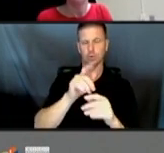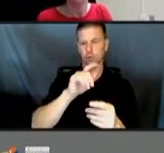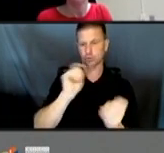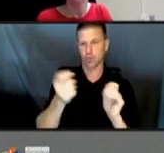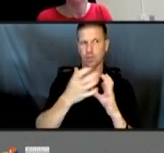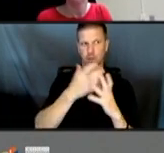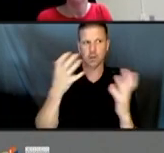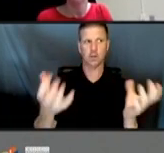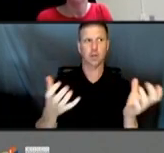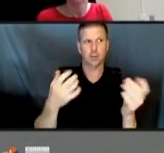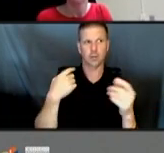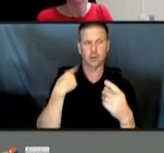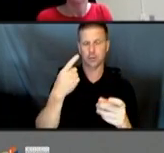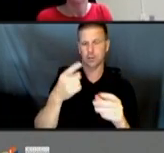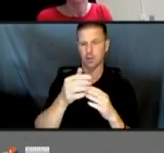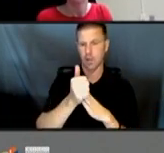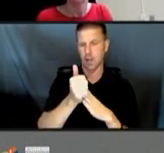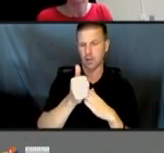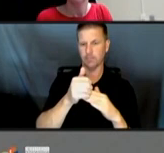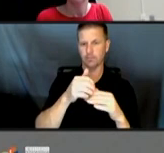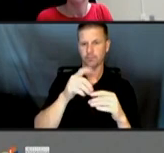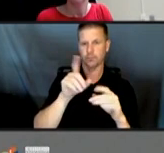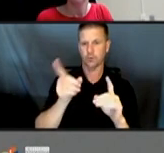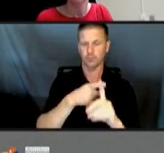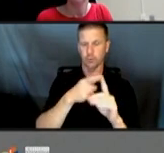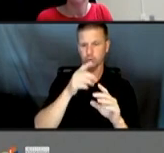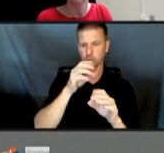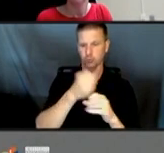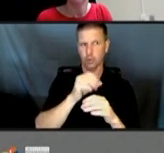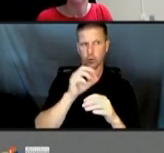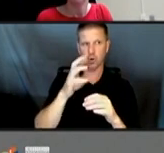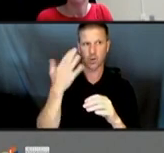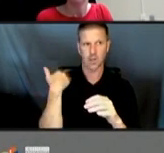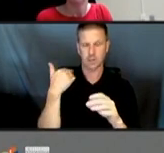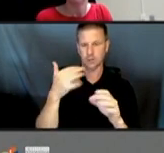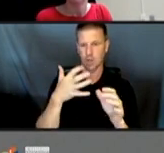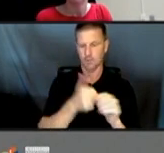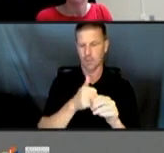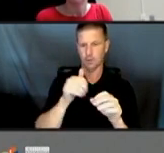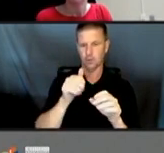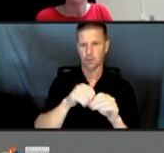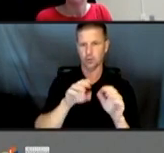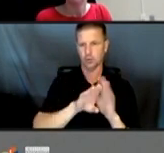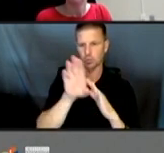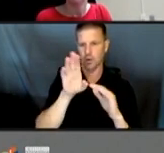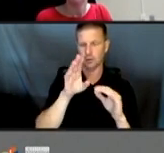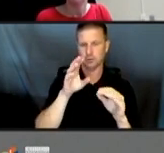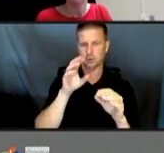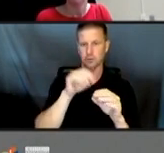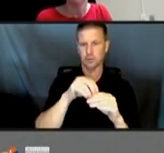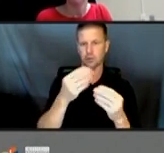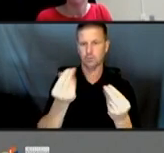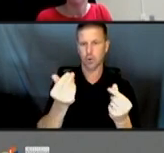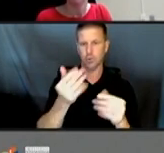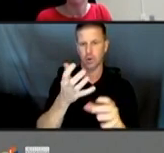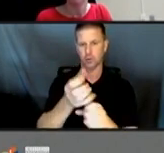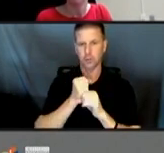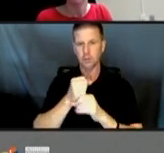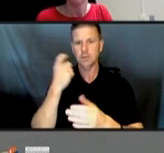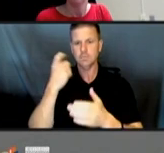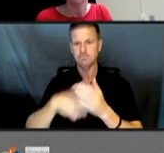these guidelines were first created or last updated, just with the rise in property acquisition